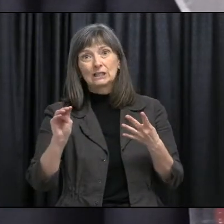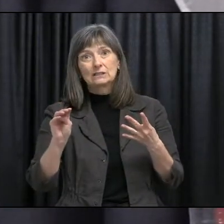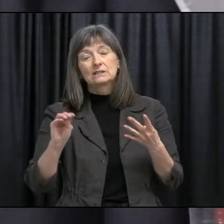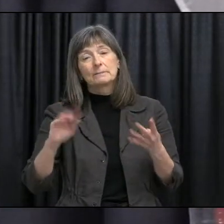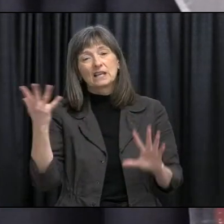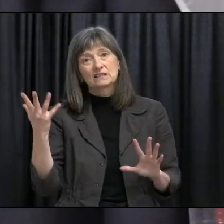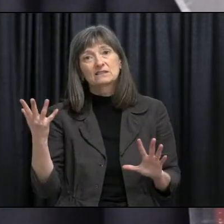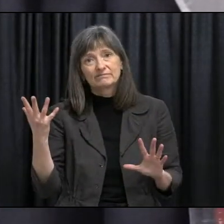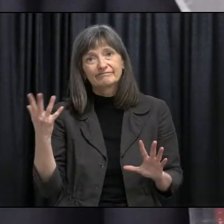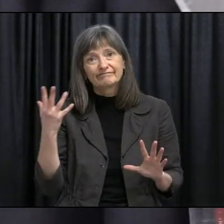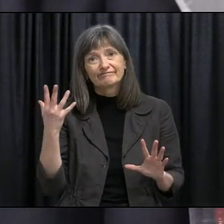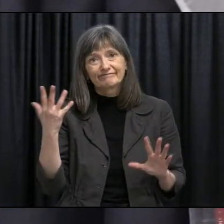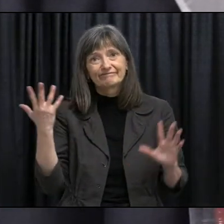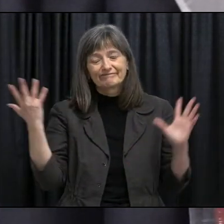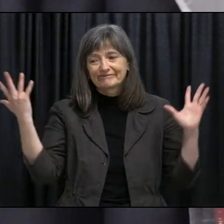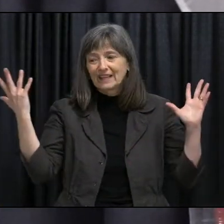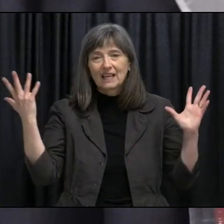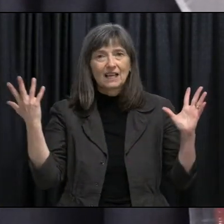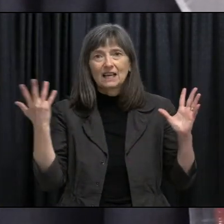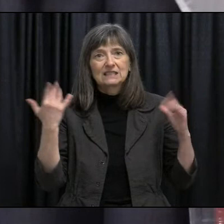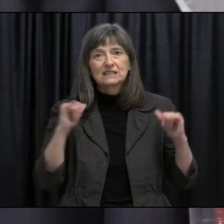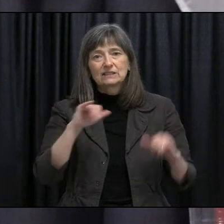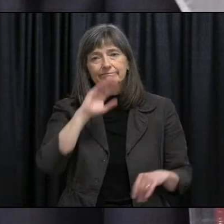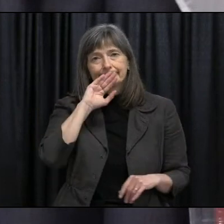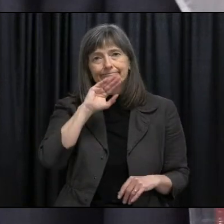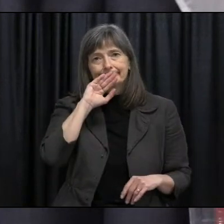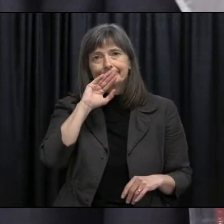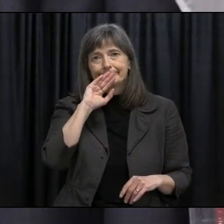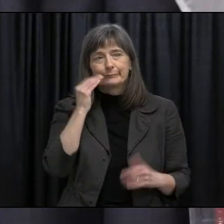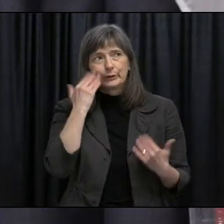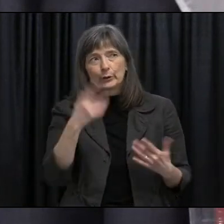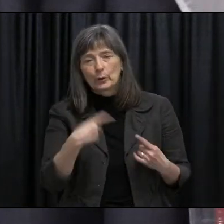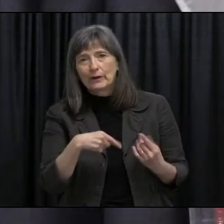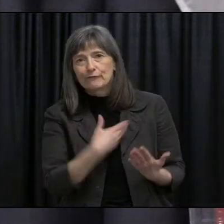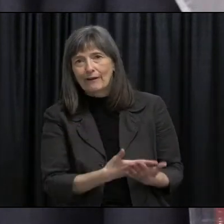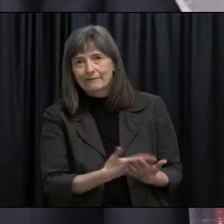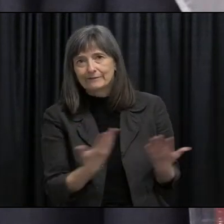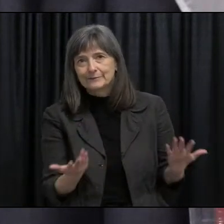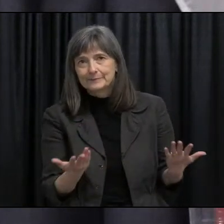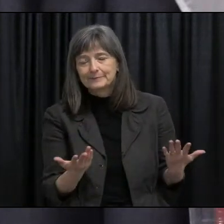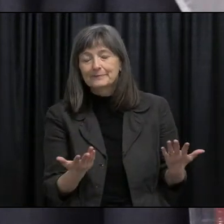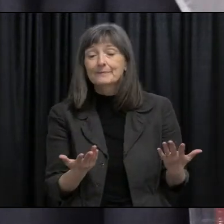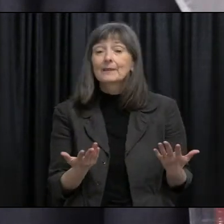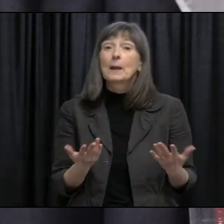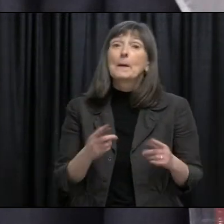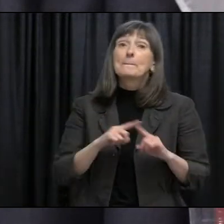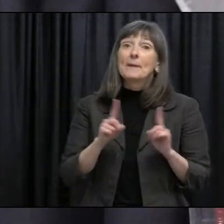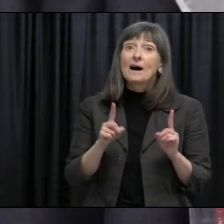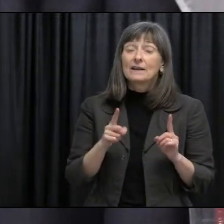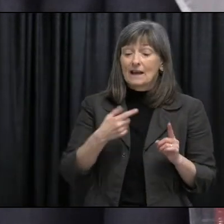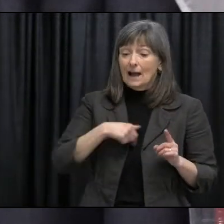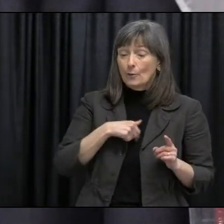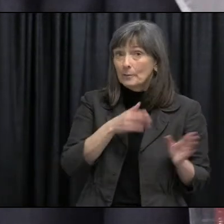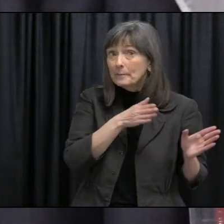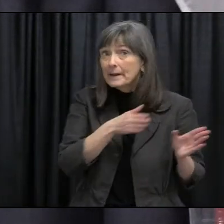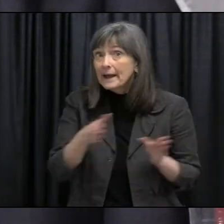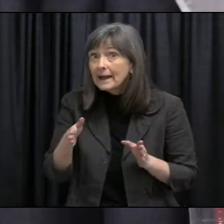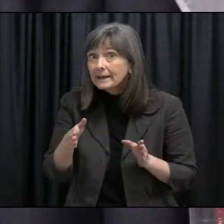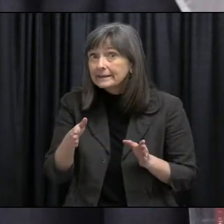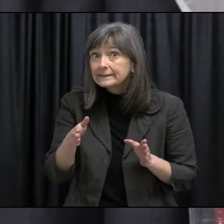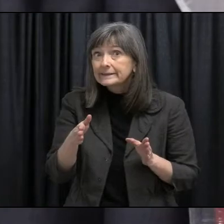mess and continues to be a source of frustration. But we're planning in the hope that they will one day